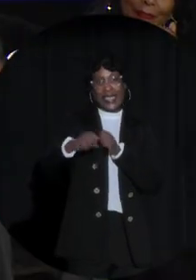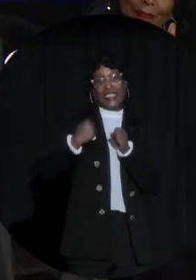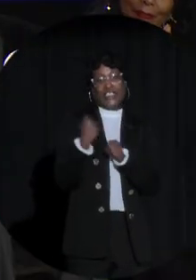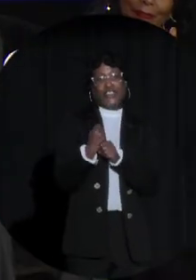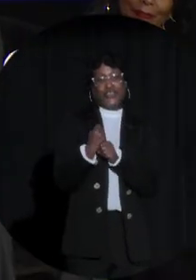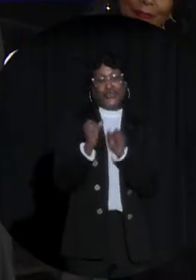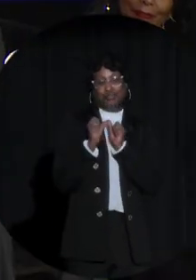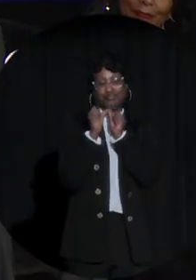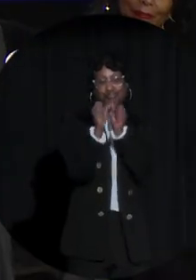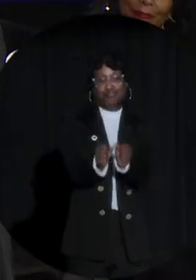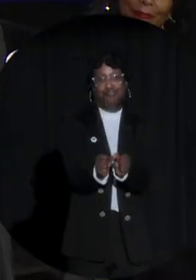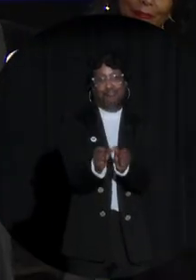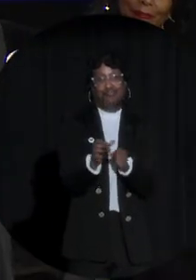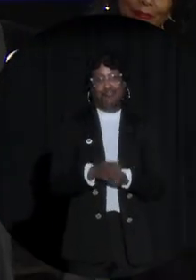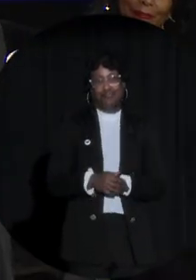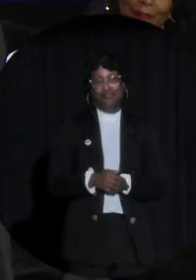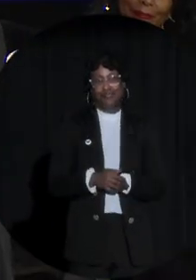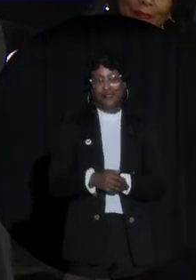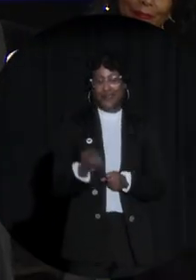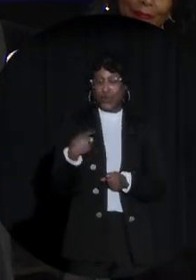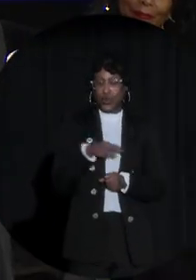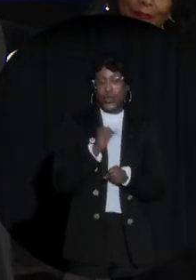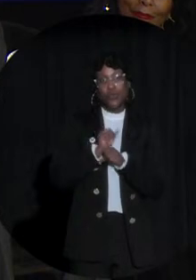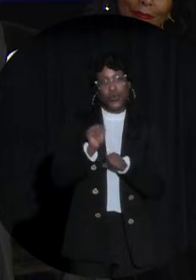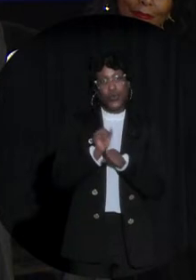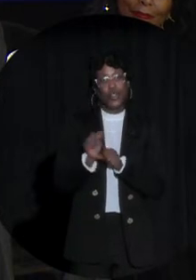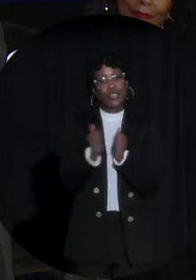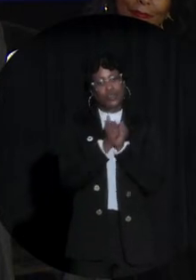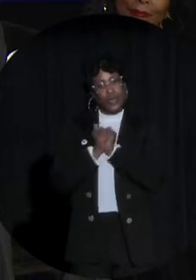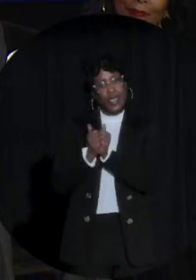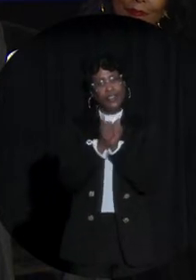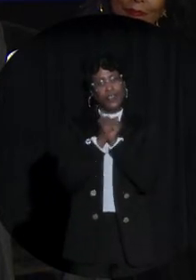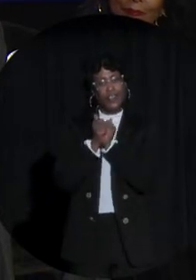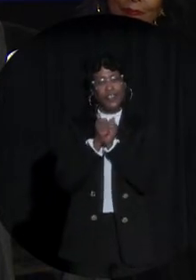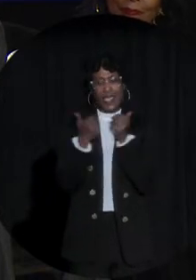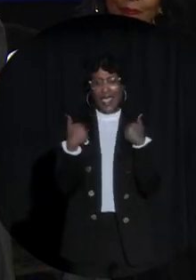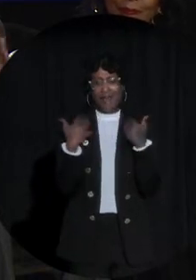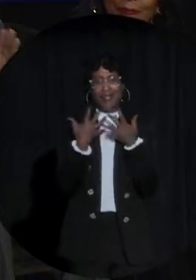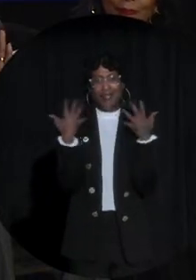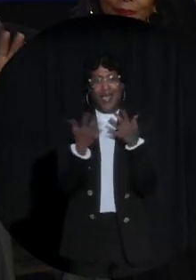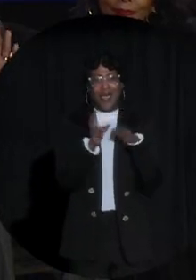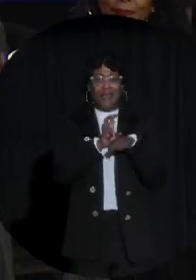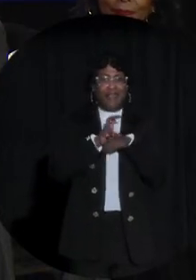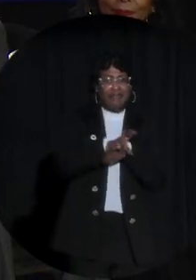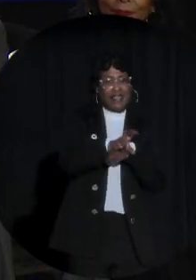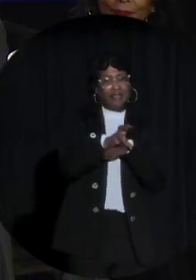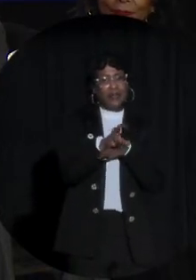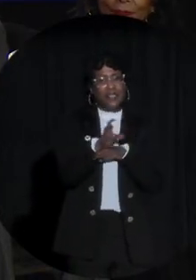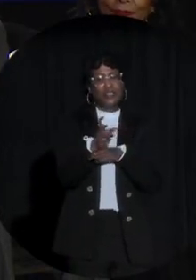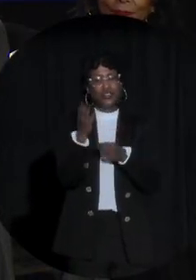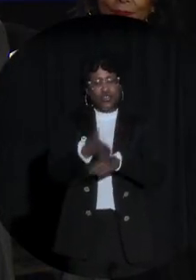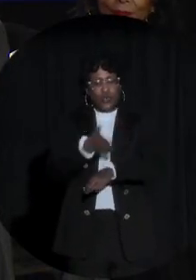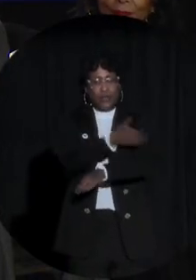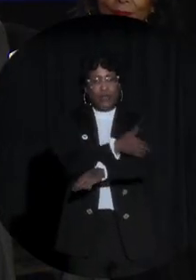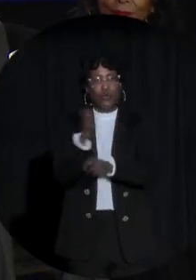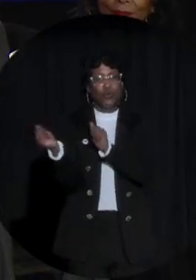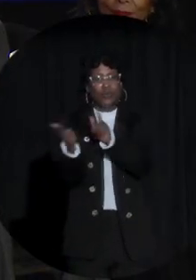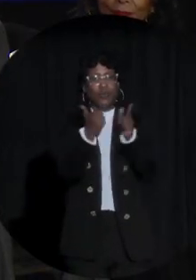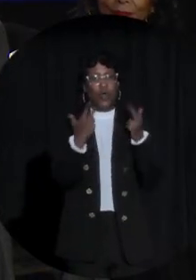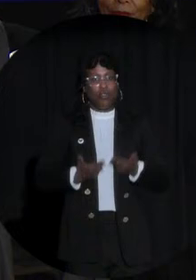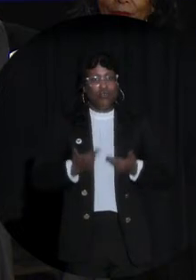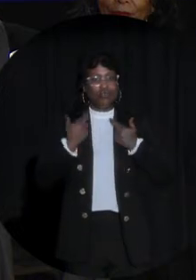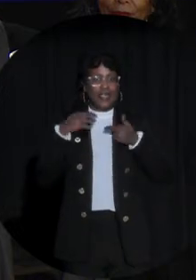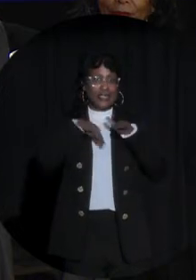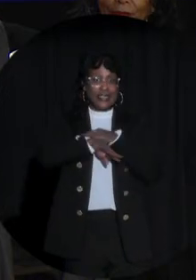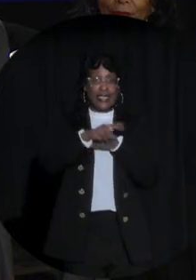We labored together and made massive investments in healthcare to improve the life of every resident in our county. We